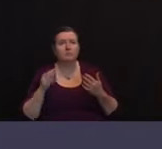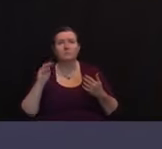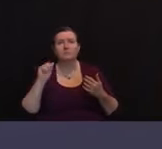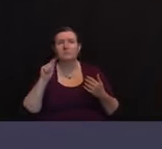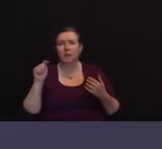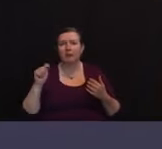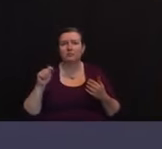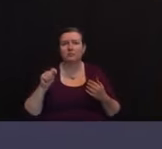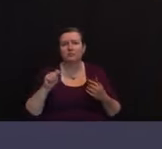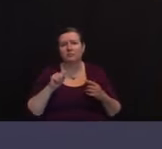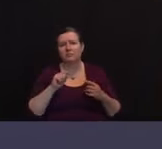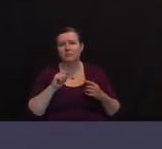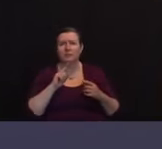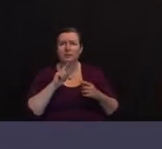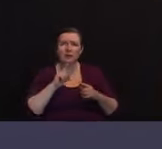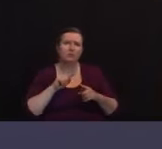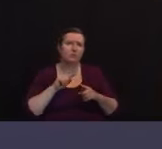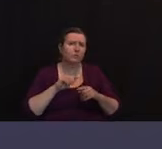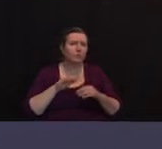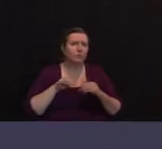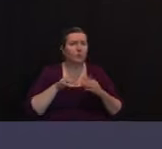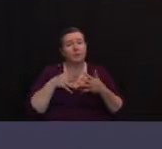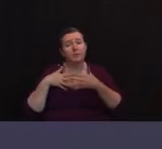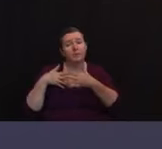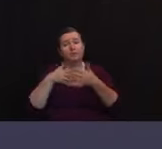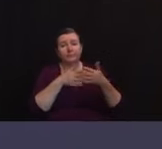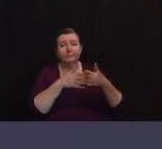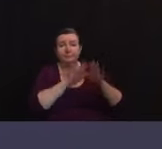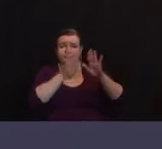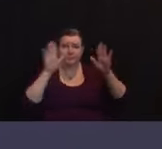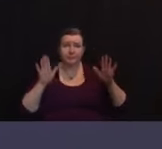on the American Rescue Plan and how